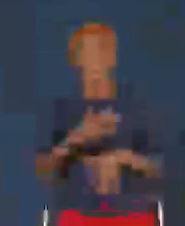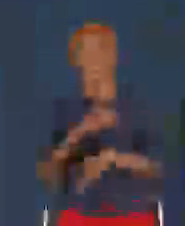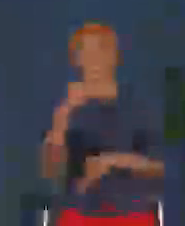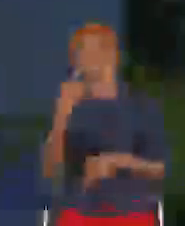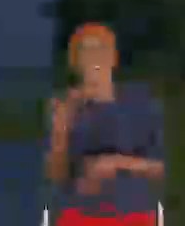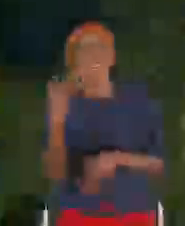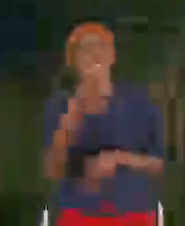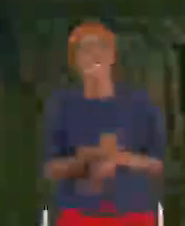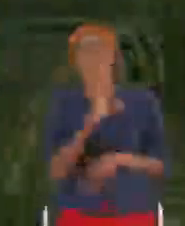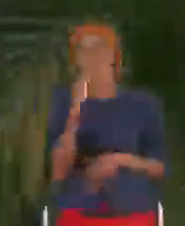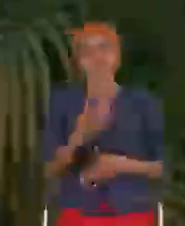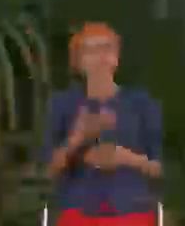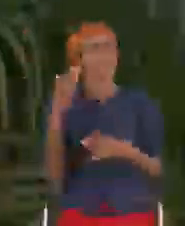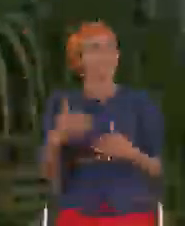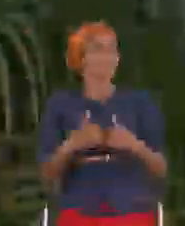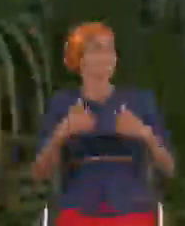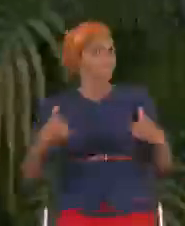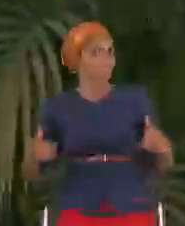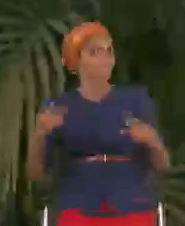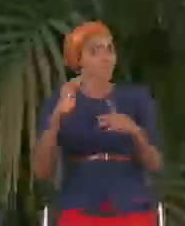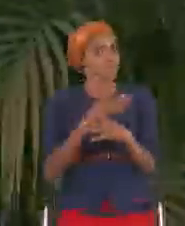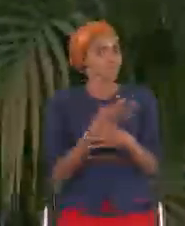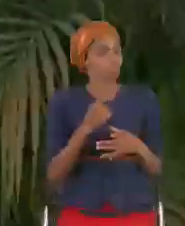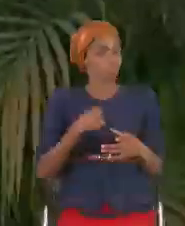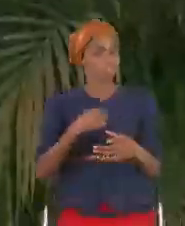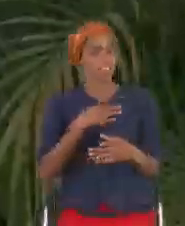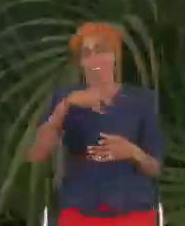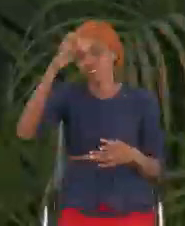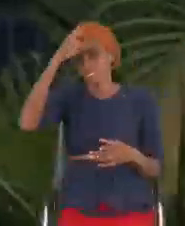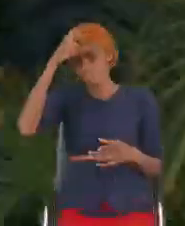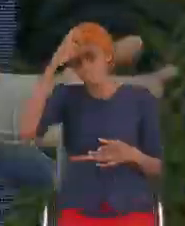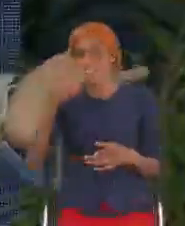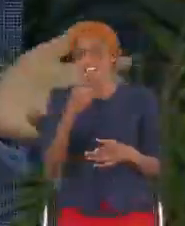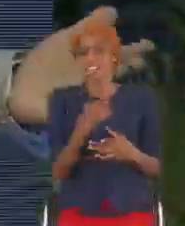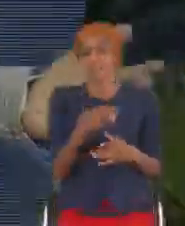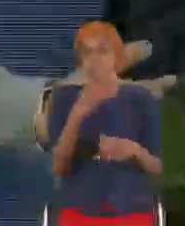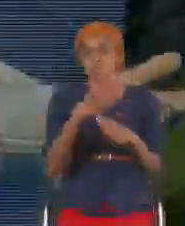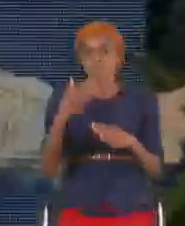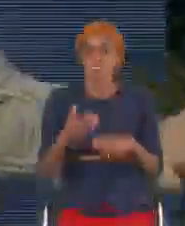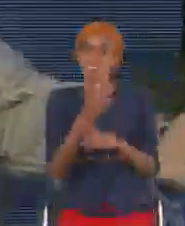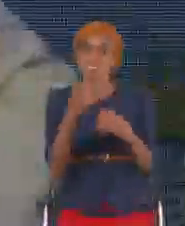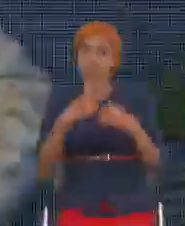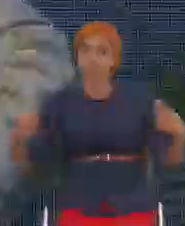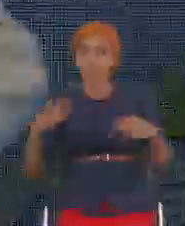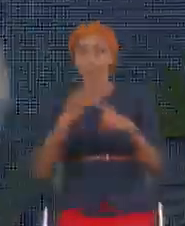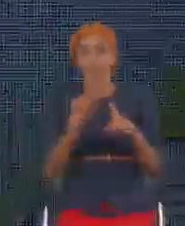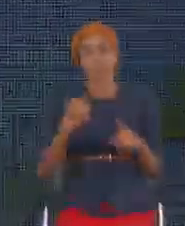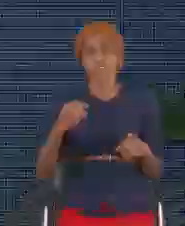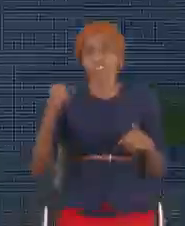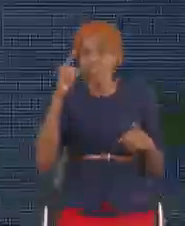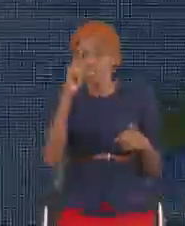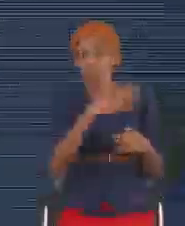total separation between you and Satan, total separation between you and that gang,